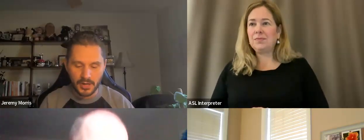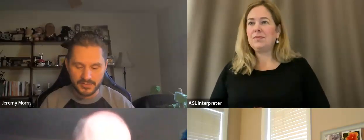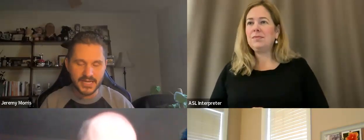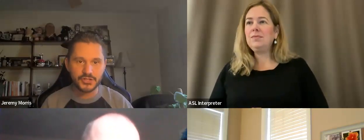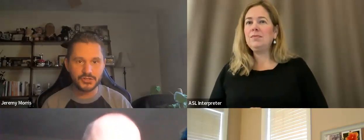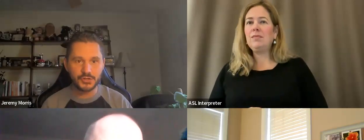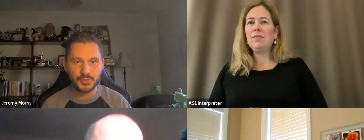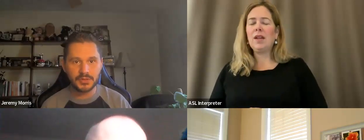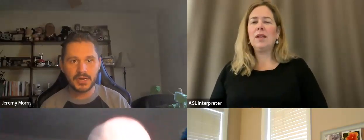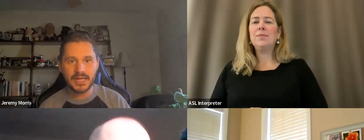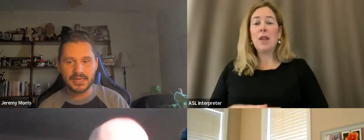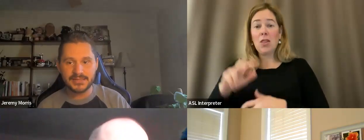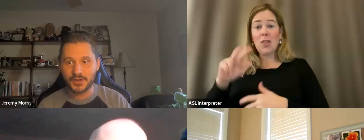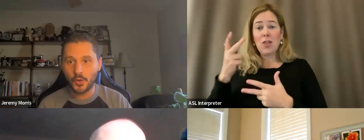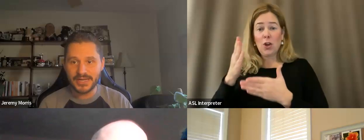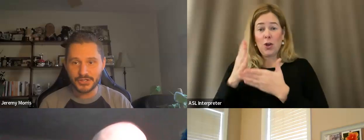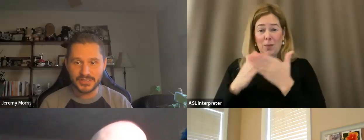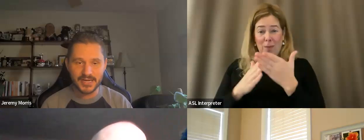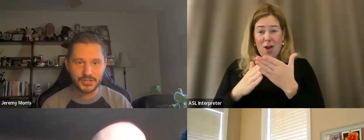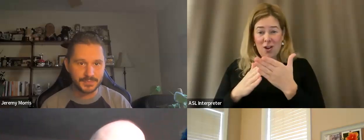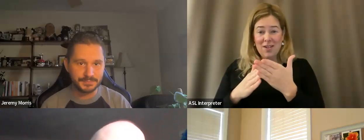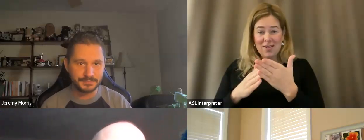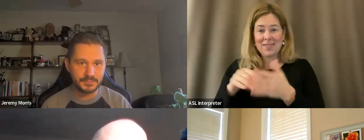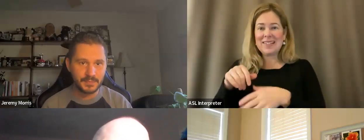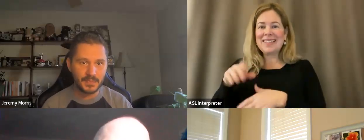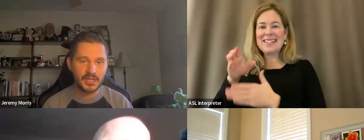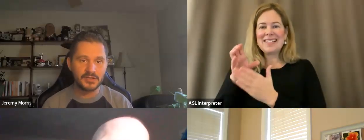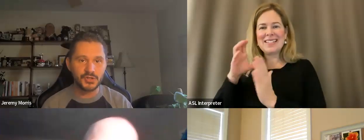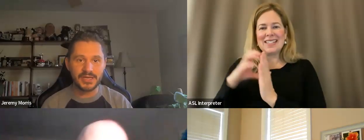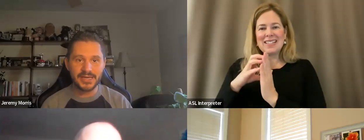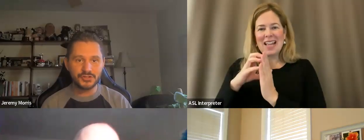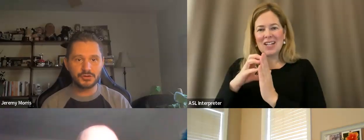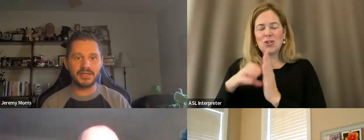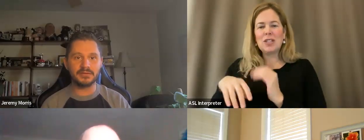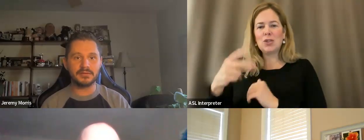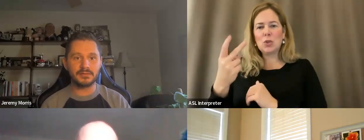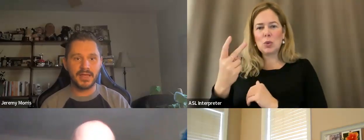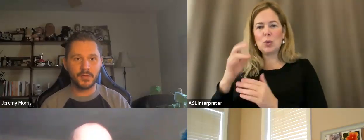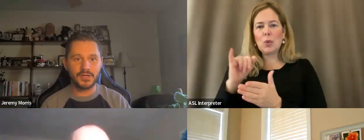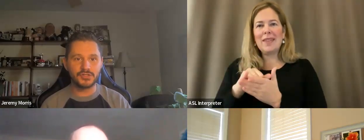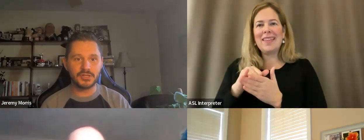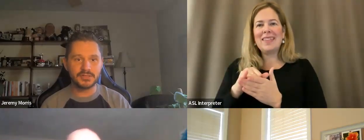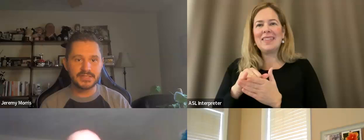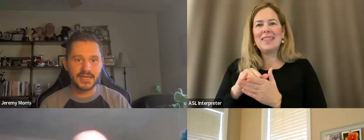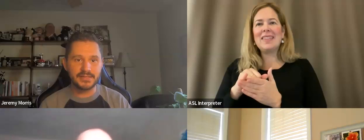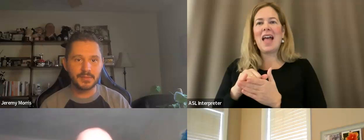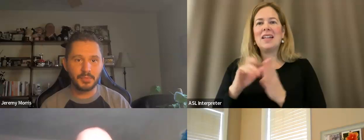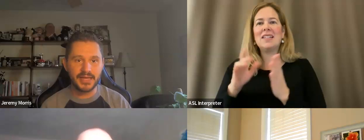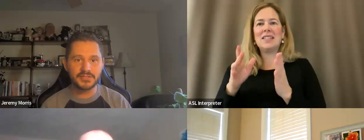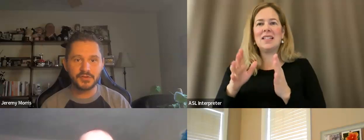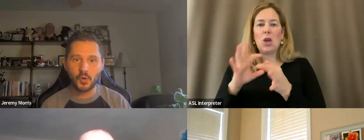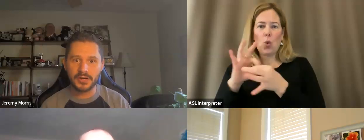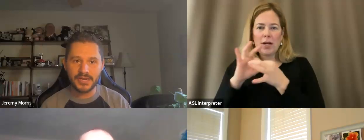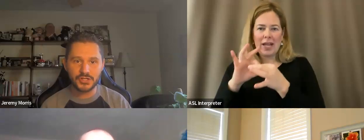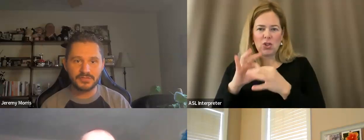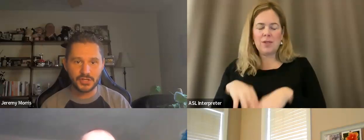third part of Section 2 is the coordination section. So the instrument language says